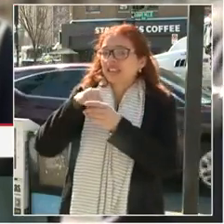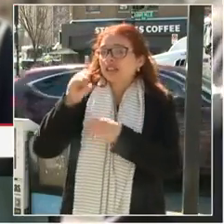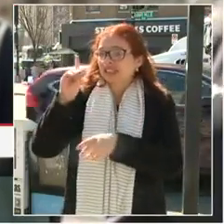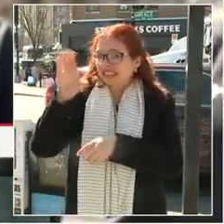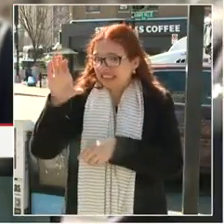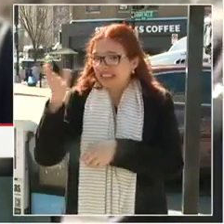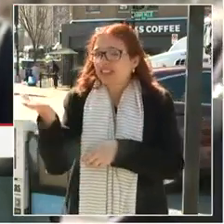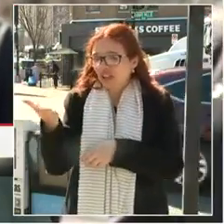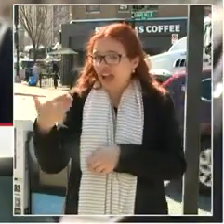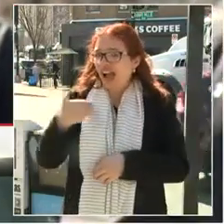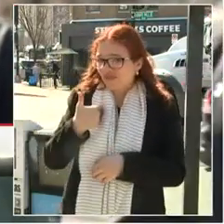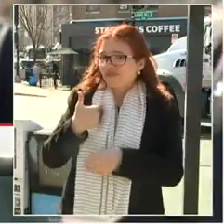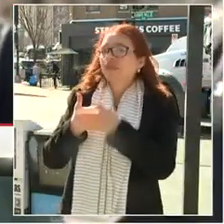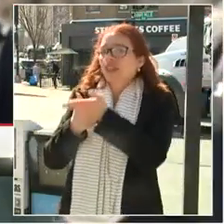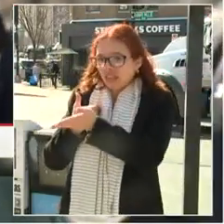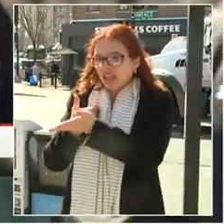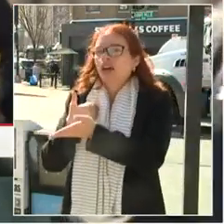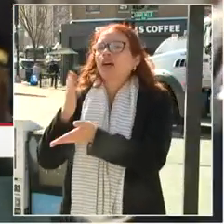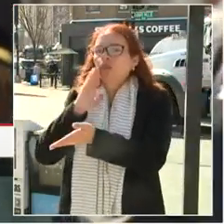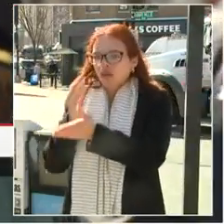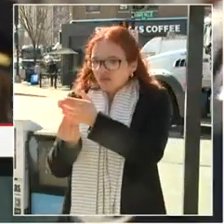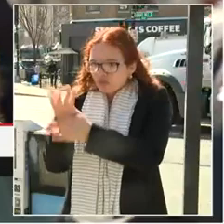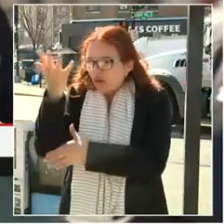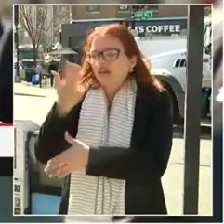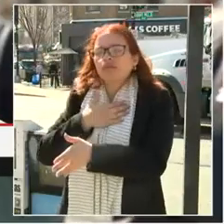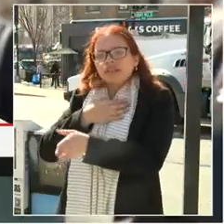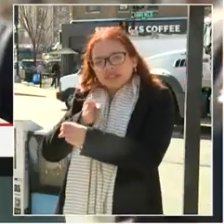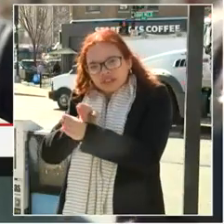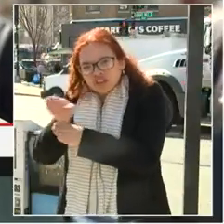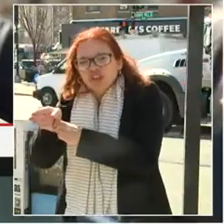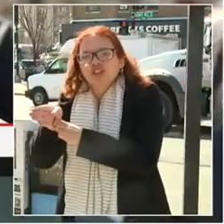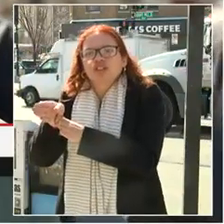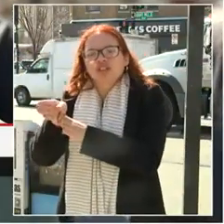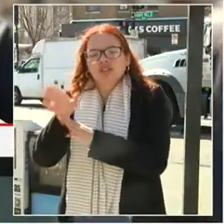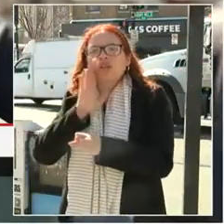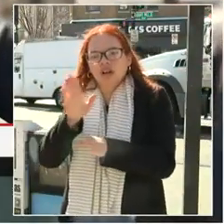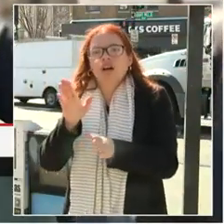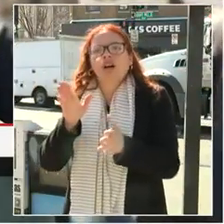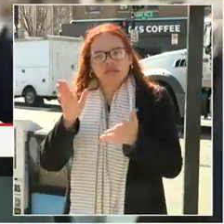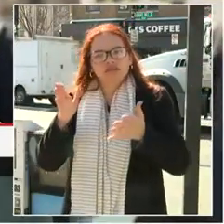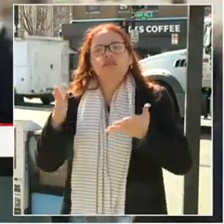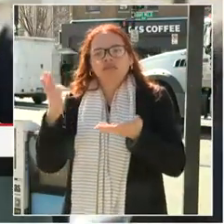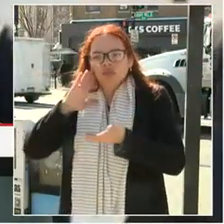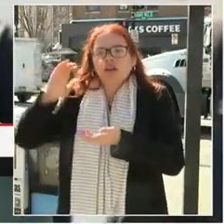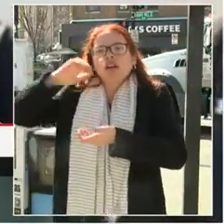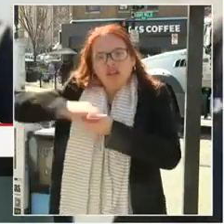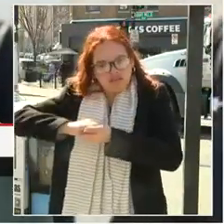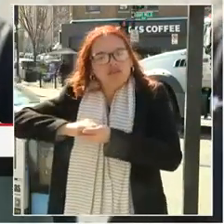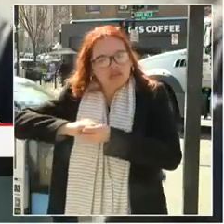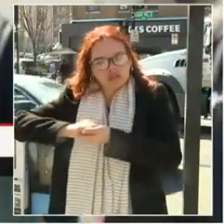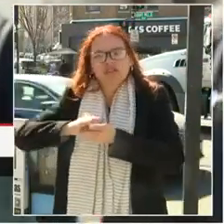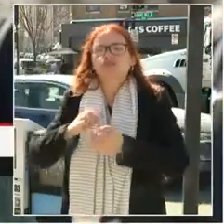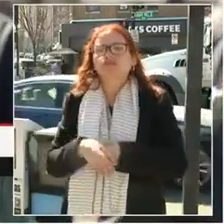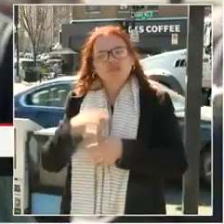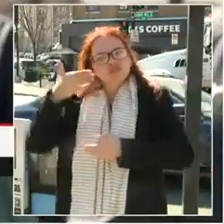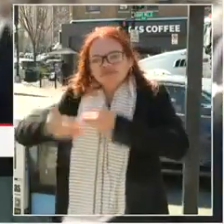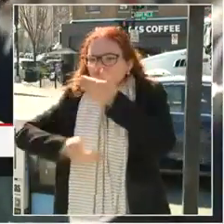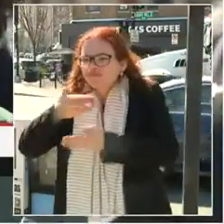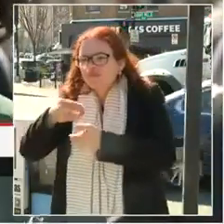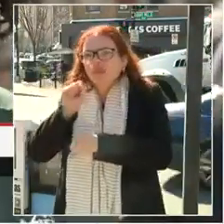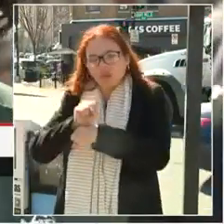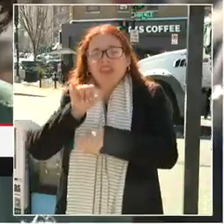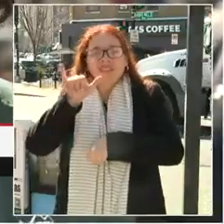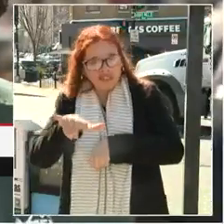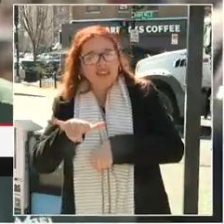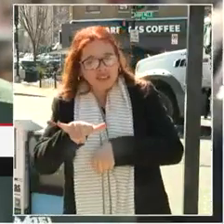want to be and grow my career. And so that's what we are going to lock arms and get to work on. So with that,